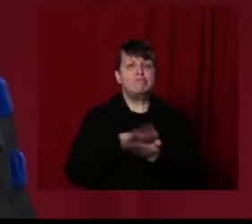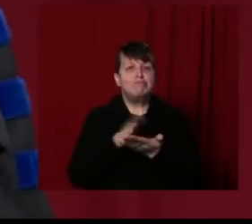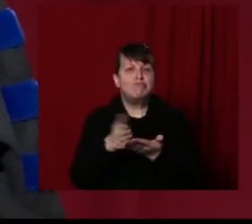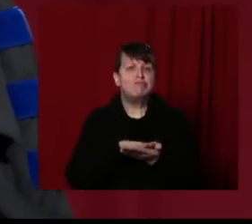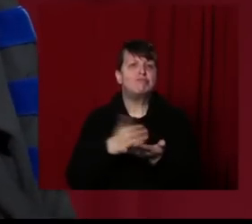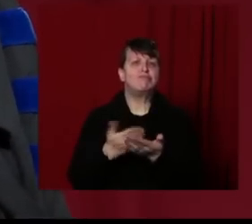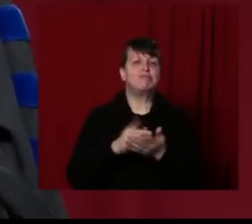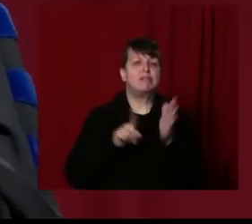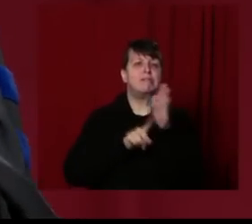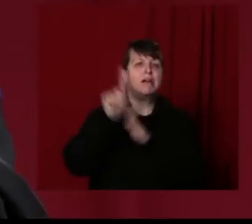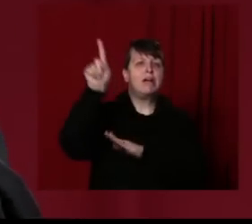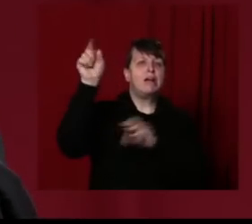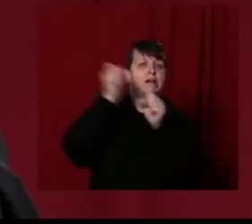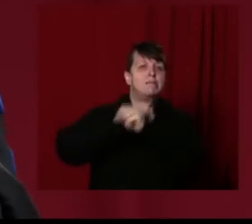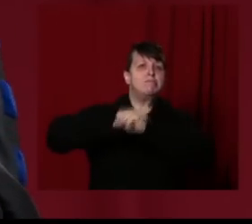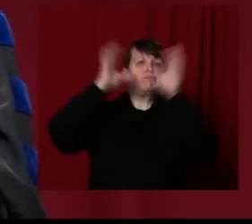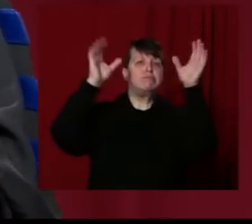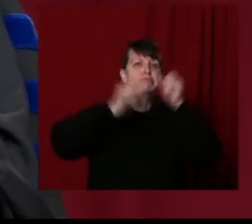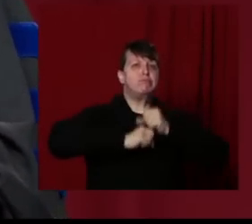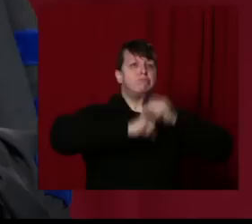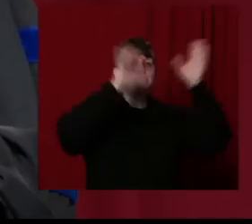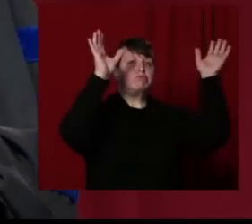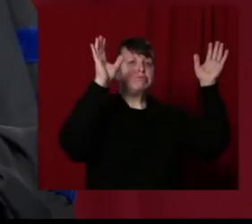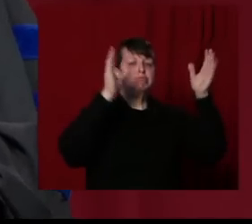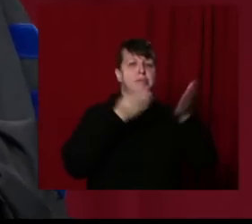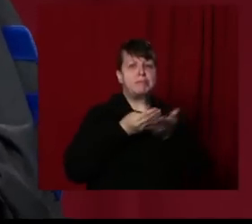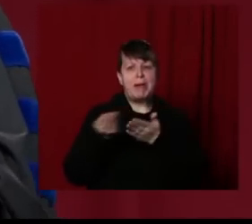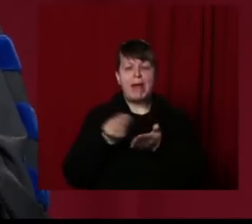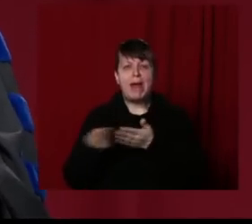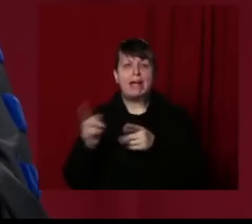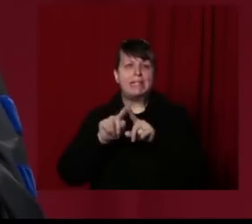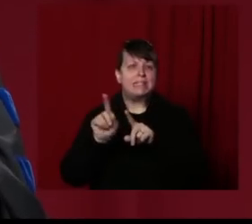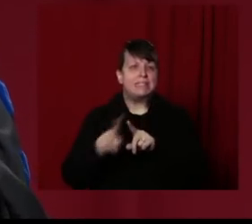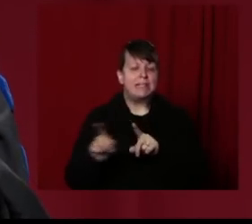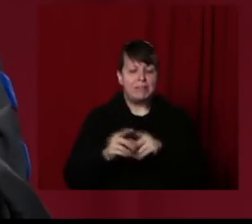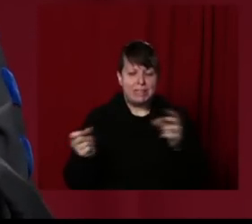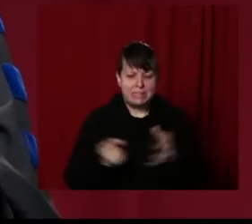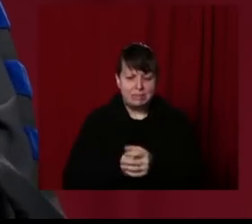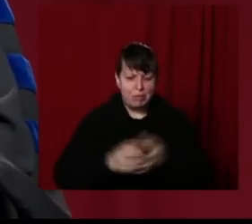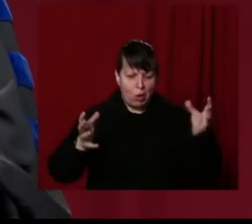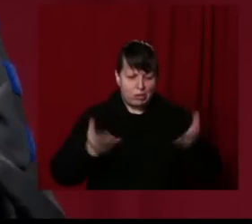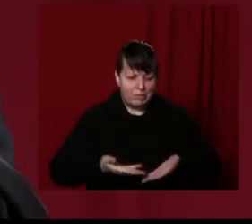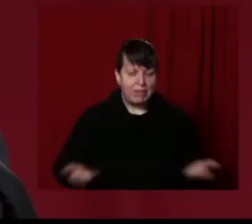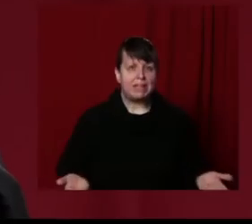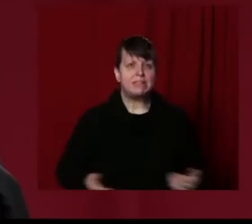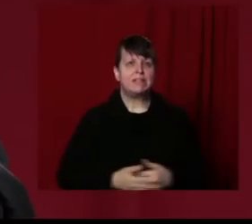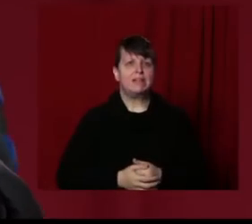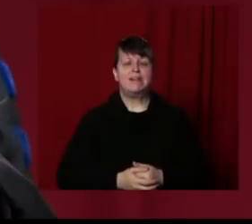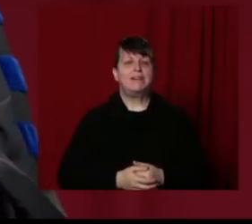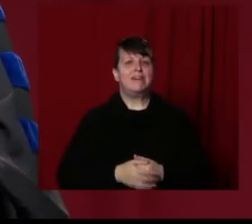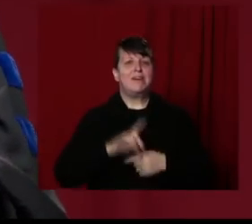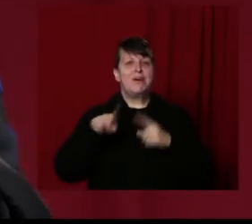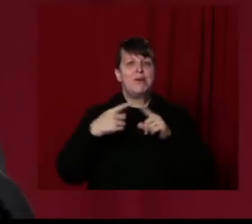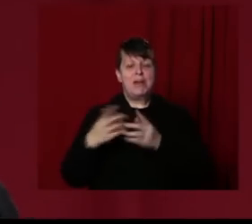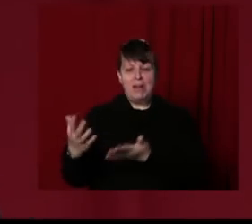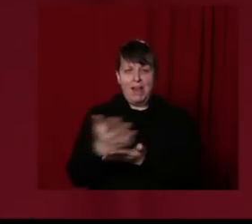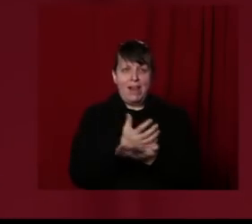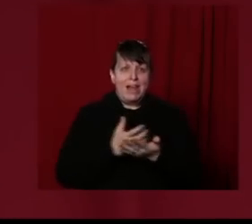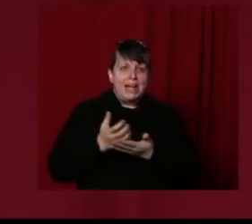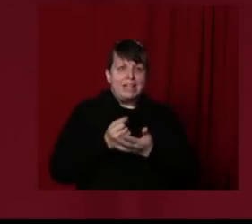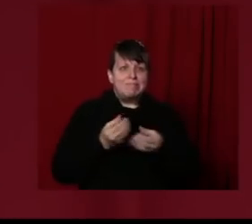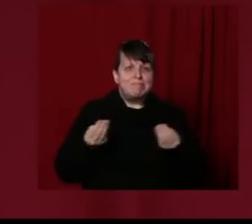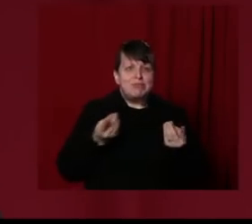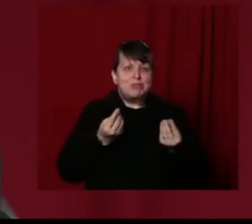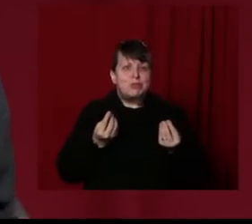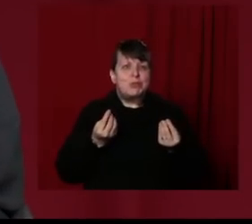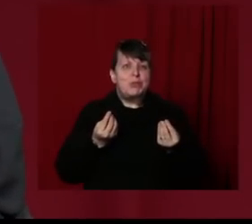nearest fireworks stand to purchase a variety of explosive items. Once we get them,